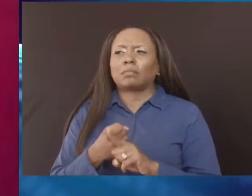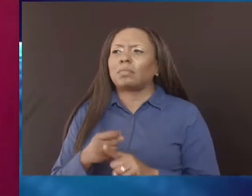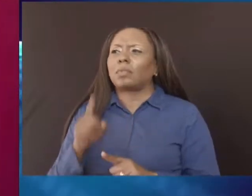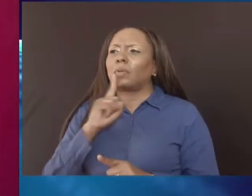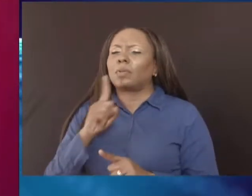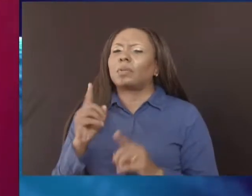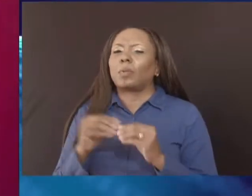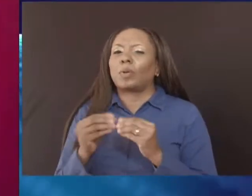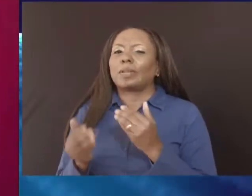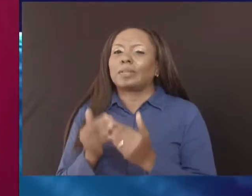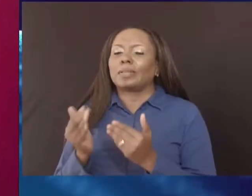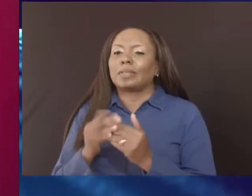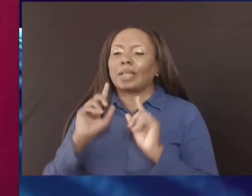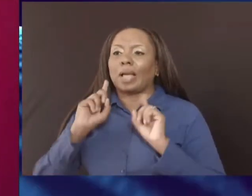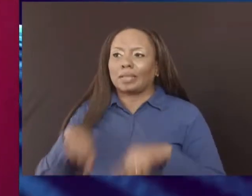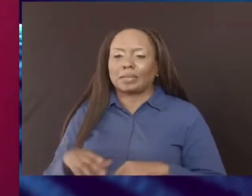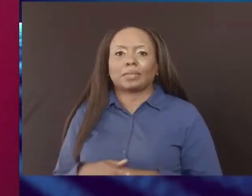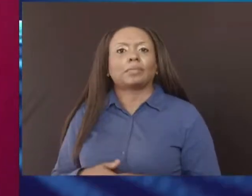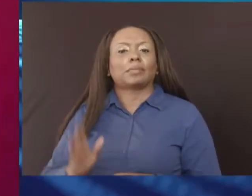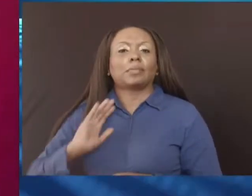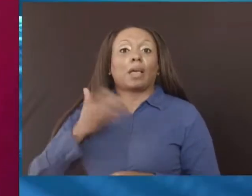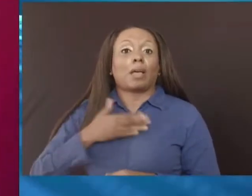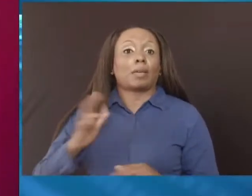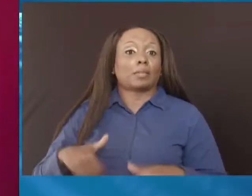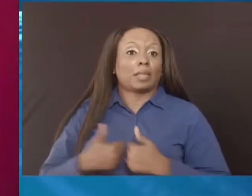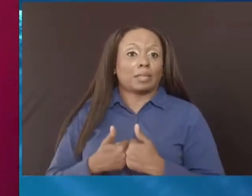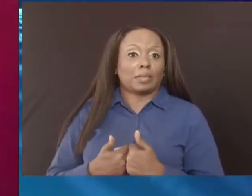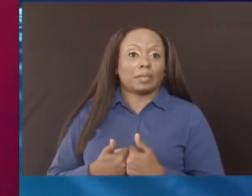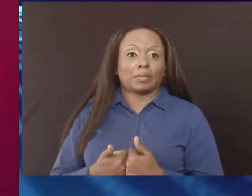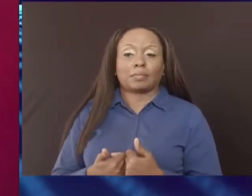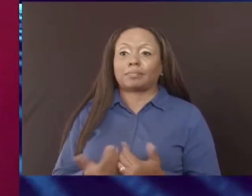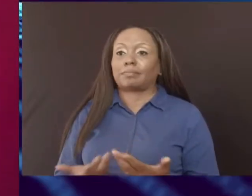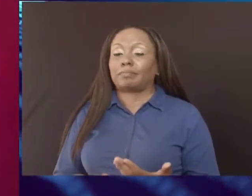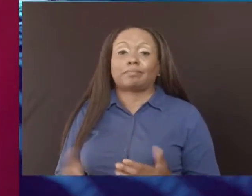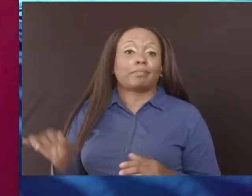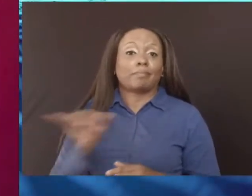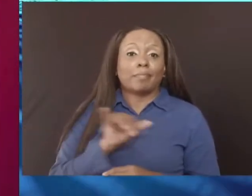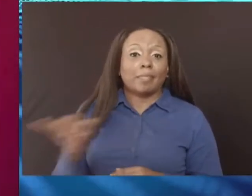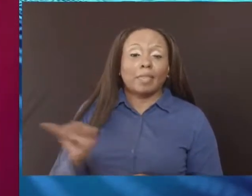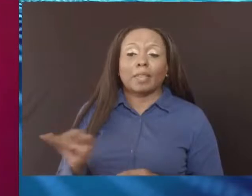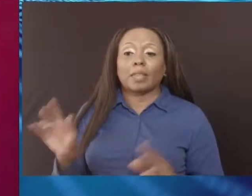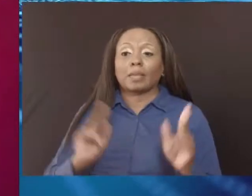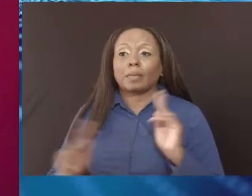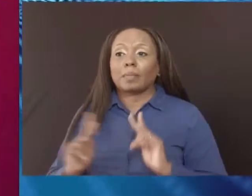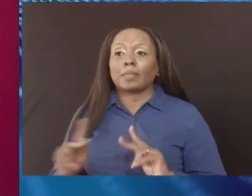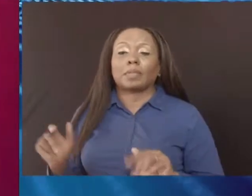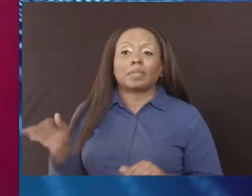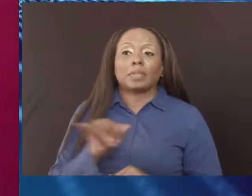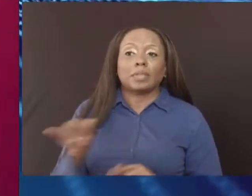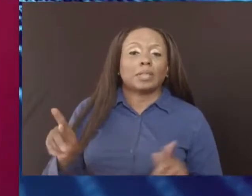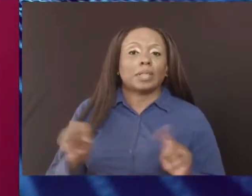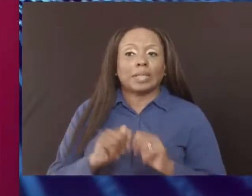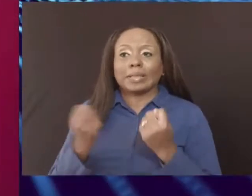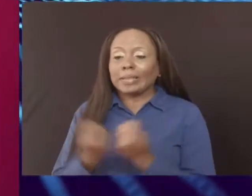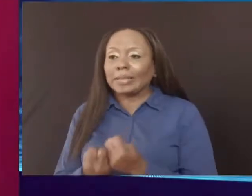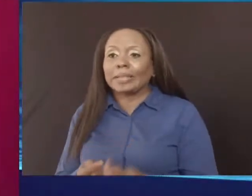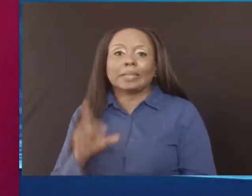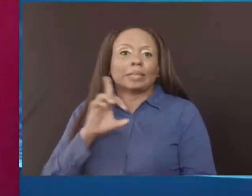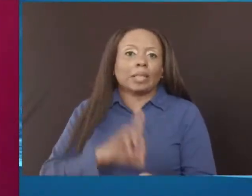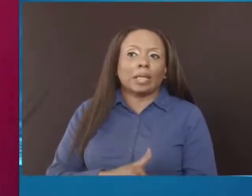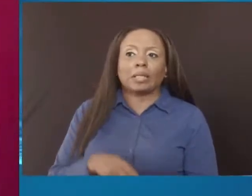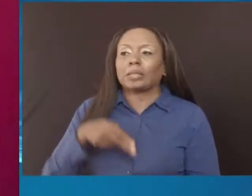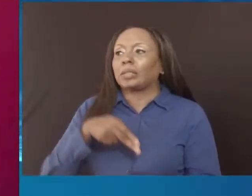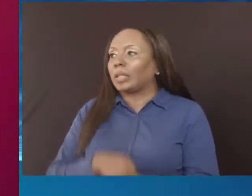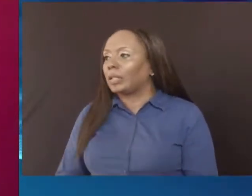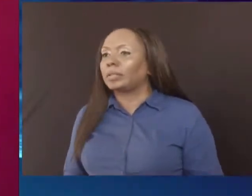to answer. The challenge is that you have the same resources that were managing the cases back in August.